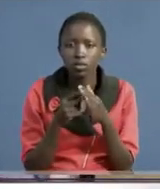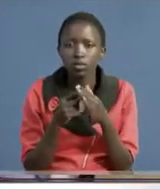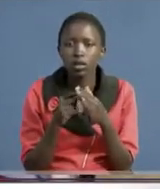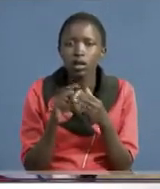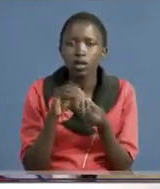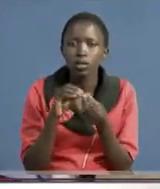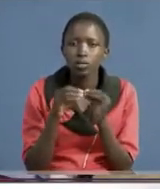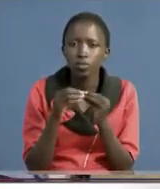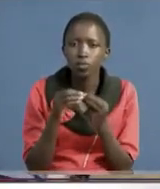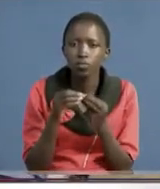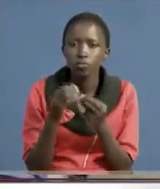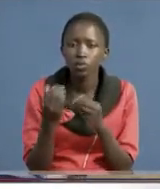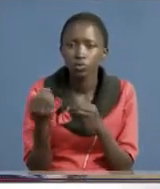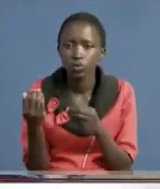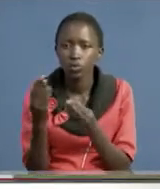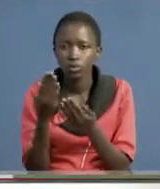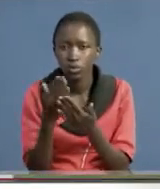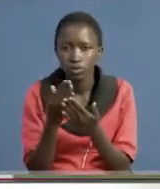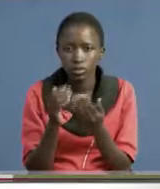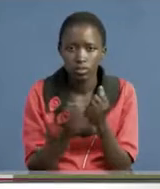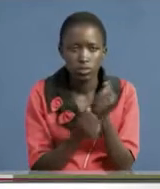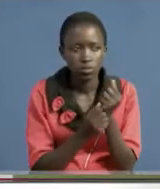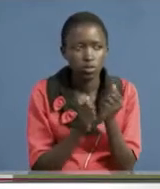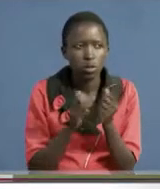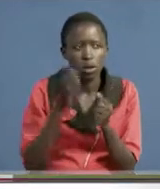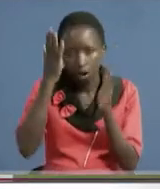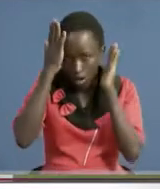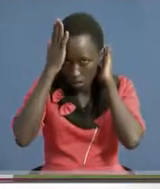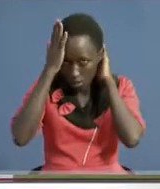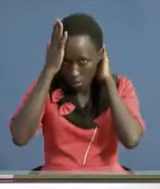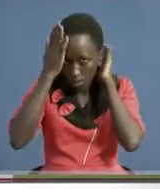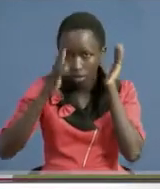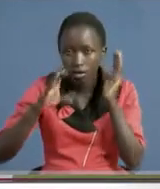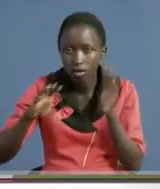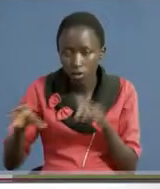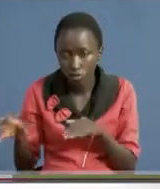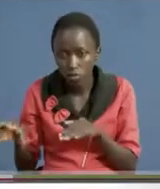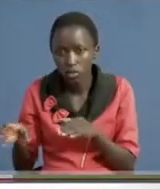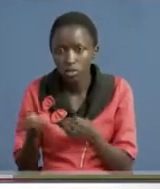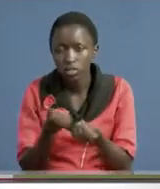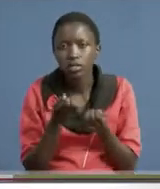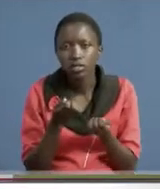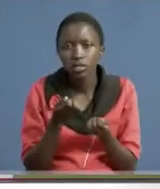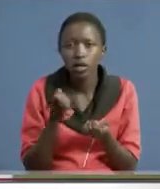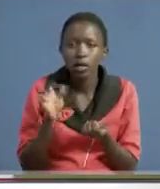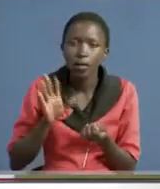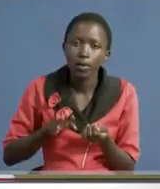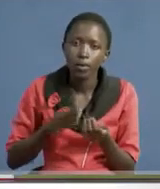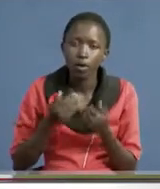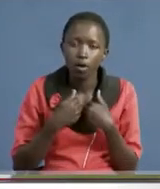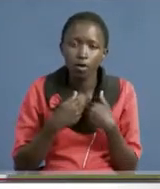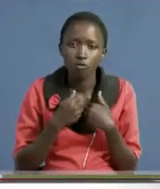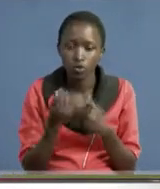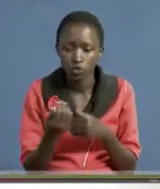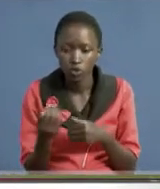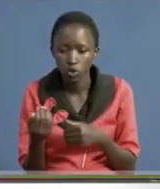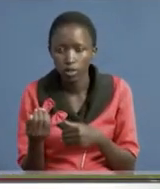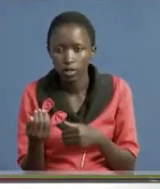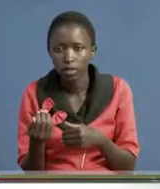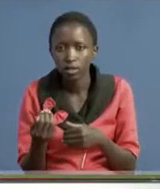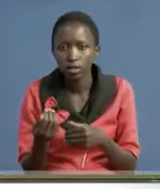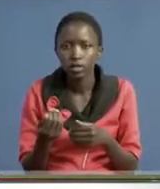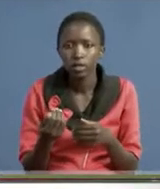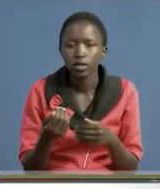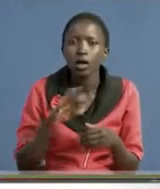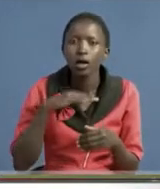of children they can support per household. Kakamega County, a needy mother, a mother who has a child. If the child dies